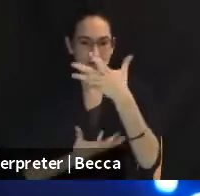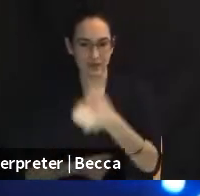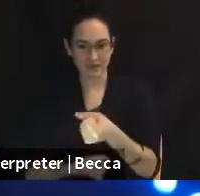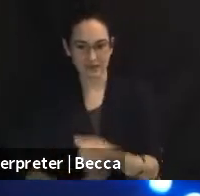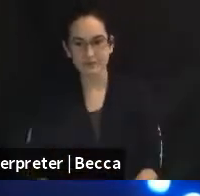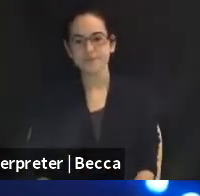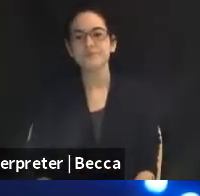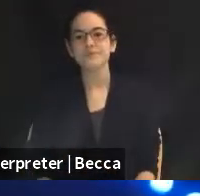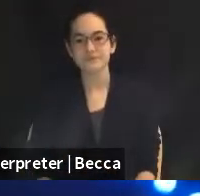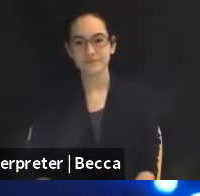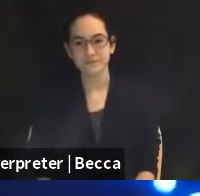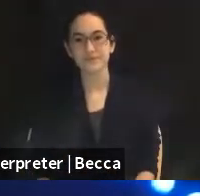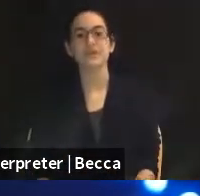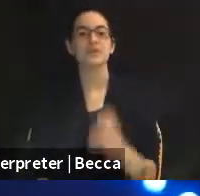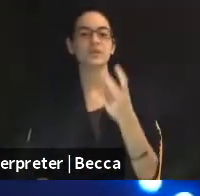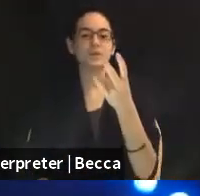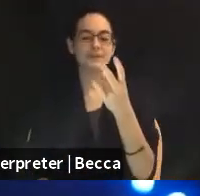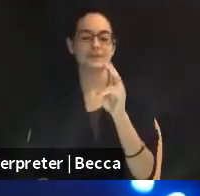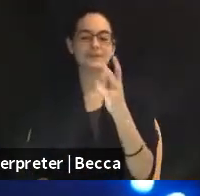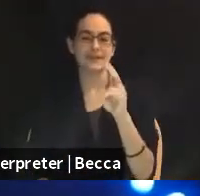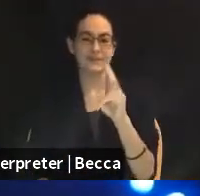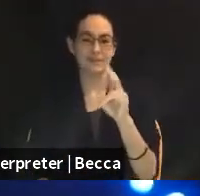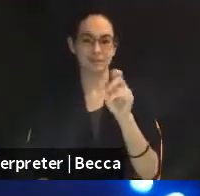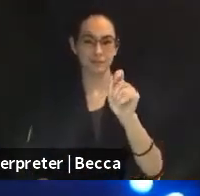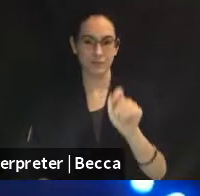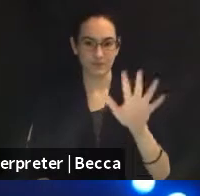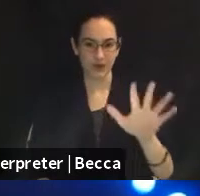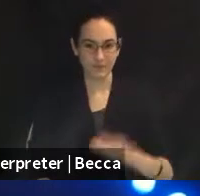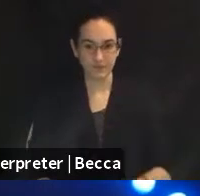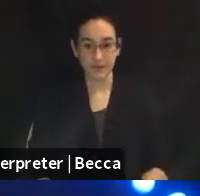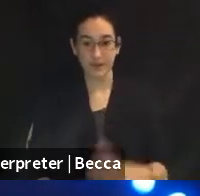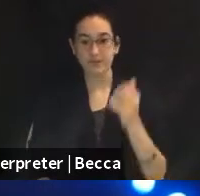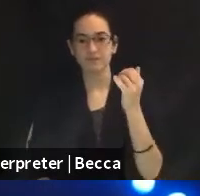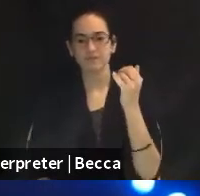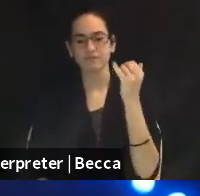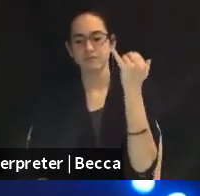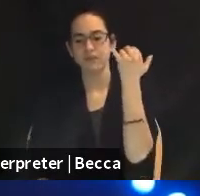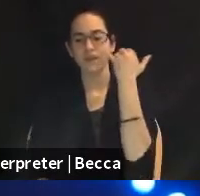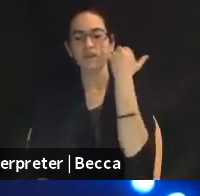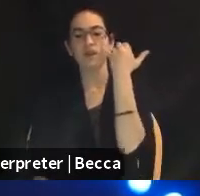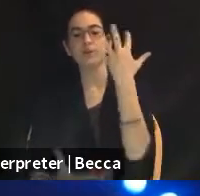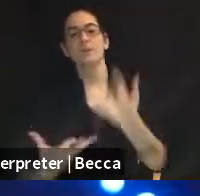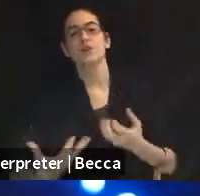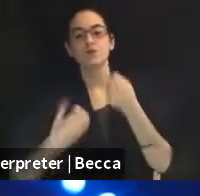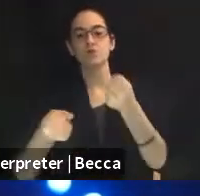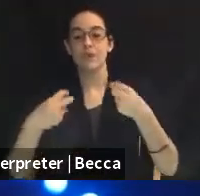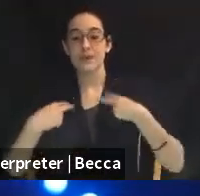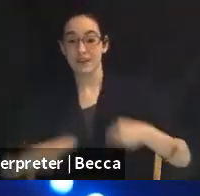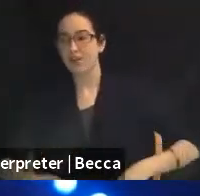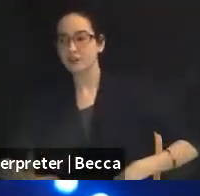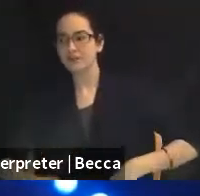strength. 17:5, what brings you strength? If you're gonna put your strength in humans, you know, you're setting yourself up for